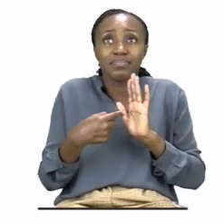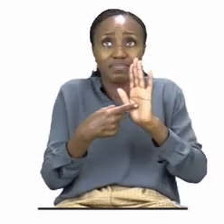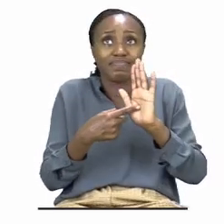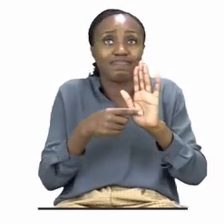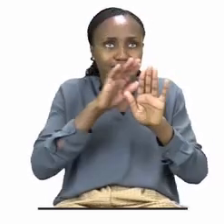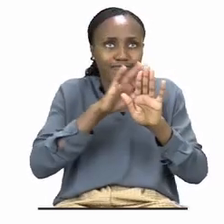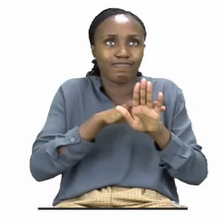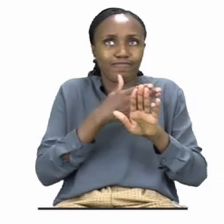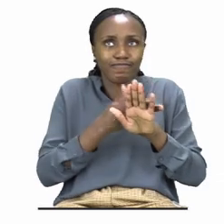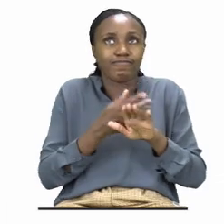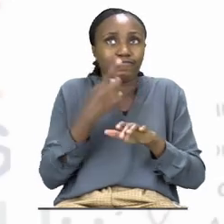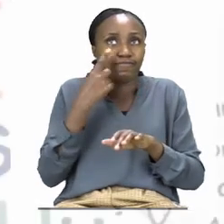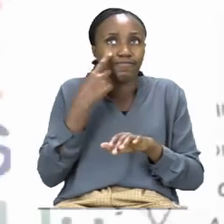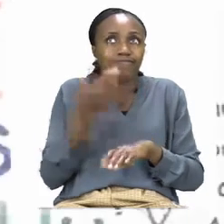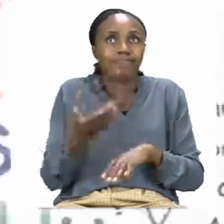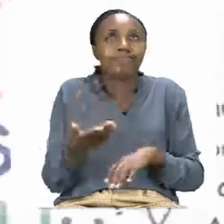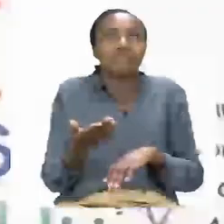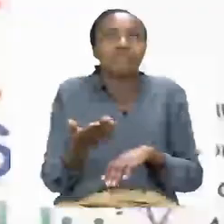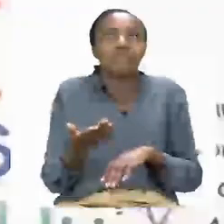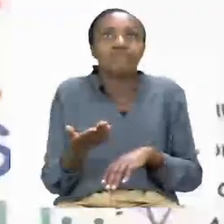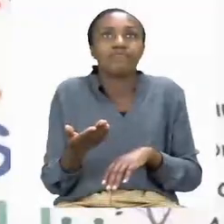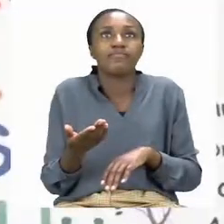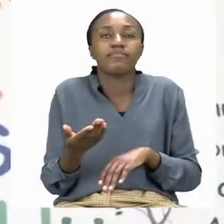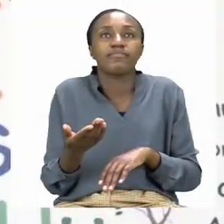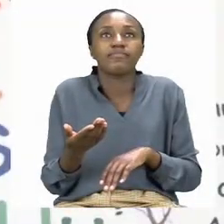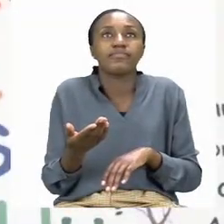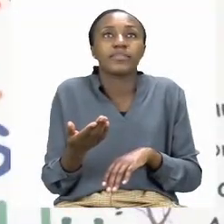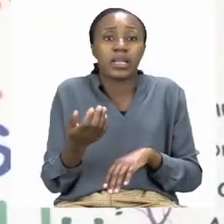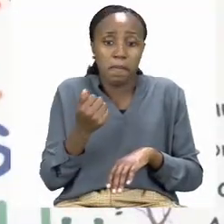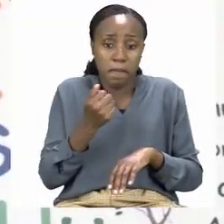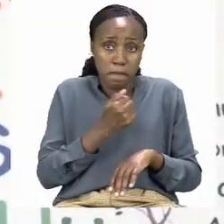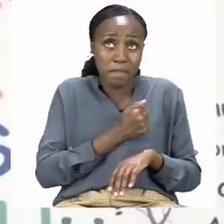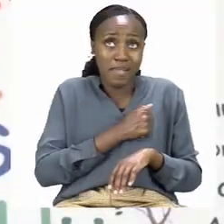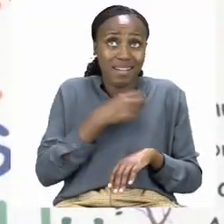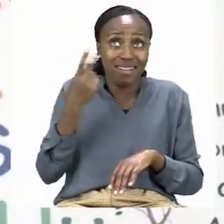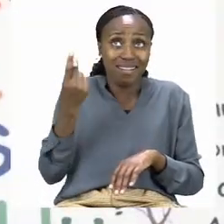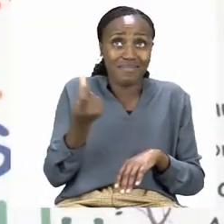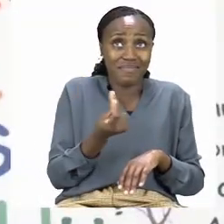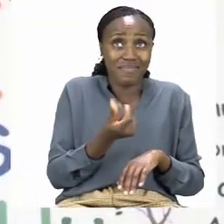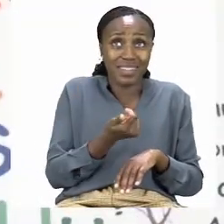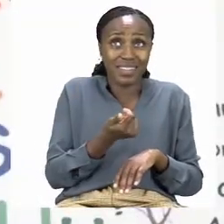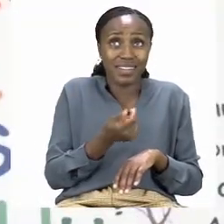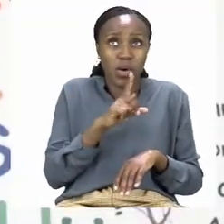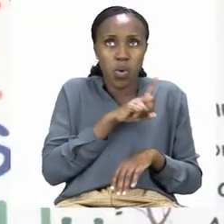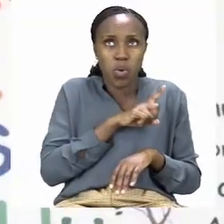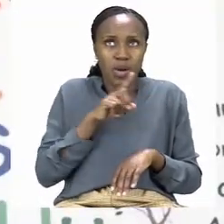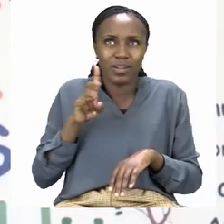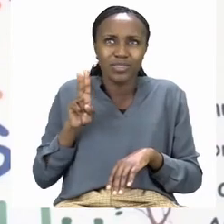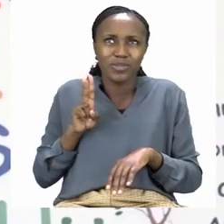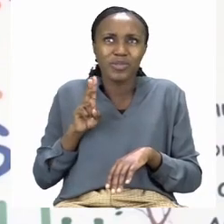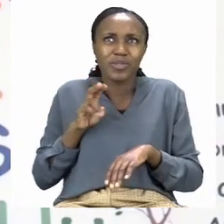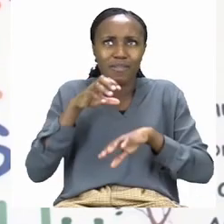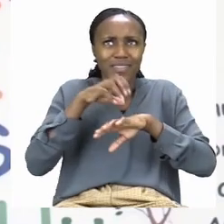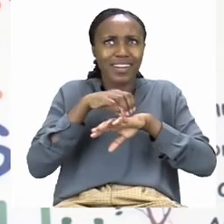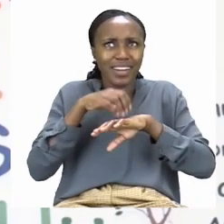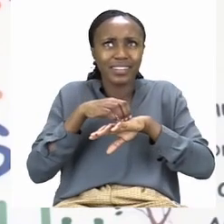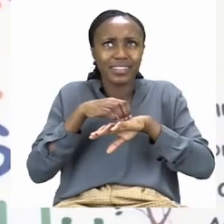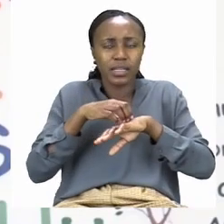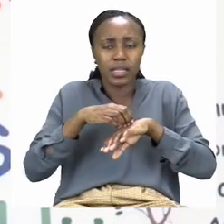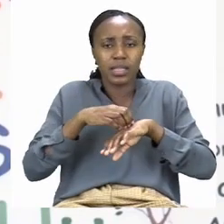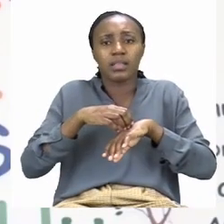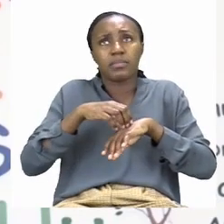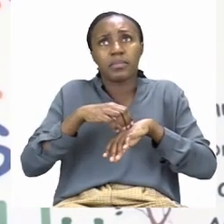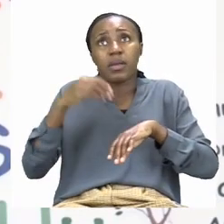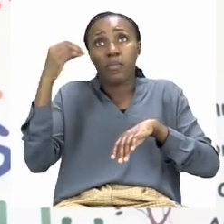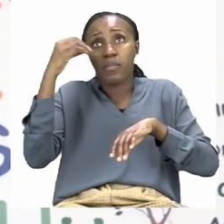sum where it says your mom bought 12 muffins and you ate 4. So what